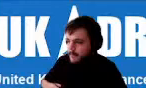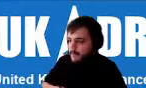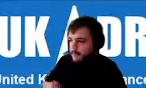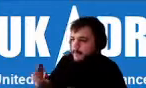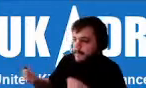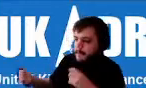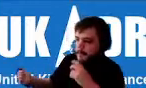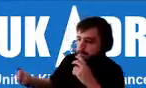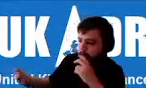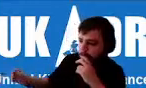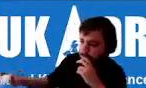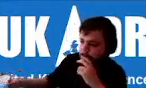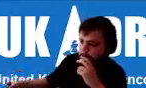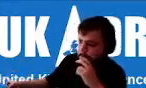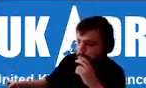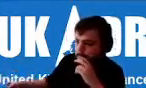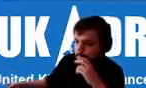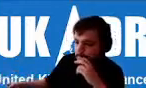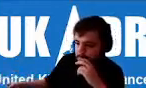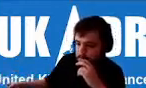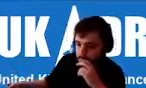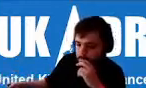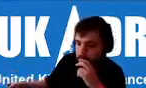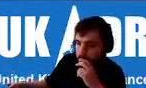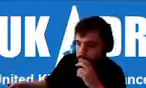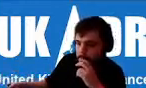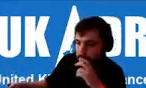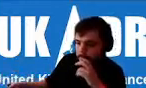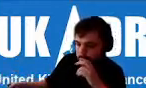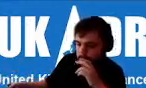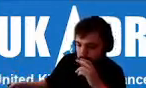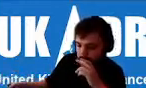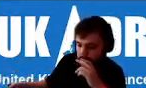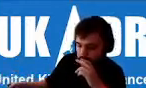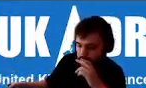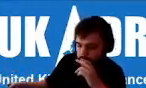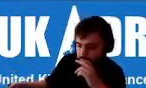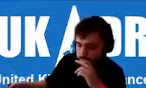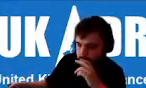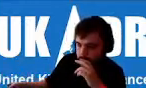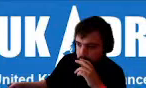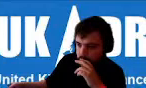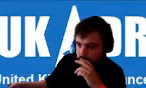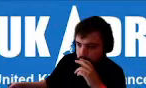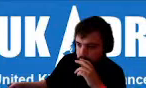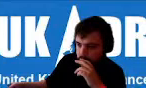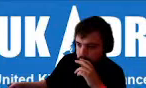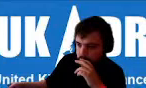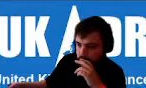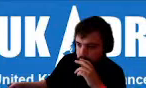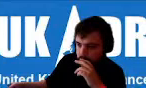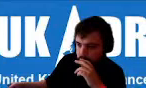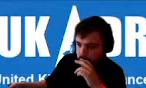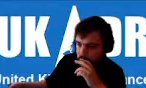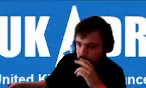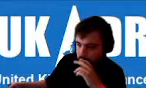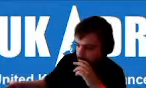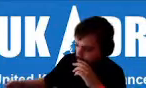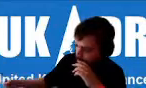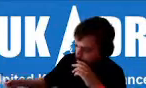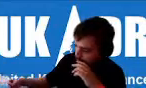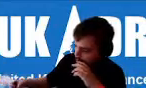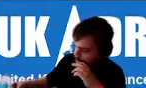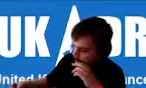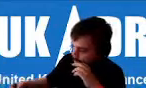in Lancashire. Now, those are the two places where vulnerability to COVID was concentrated the most. They're